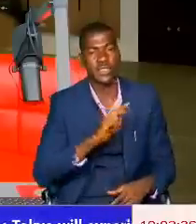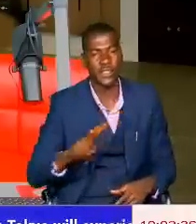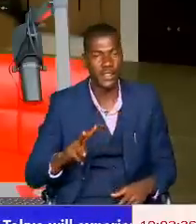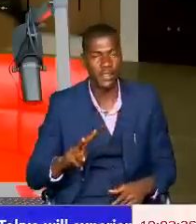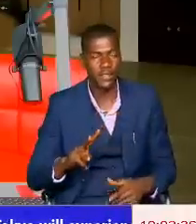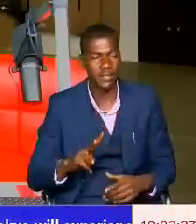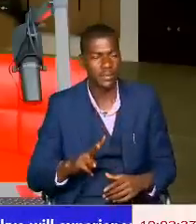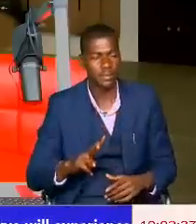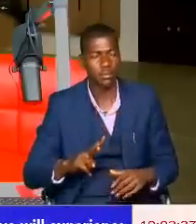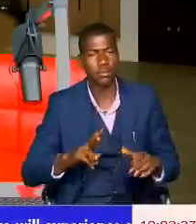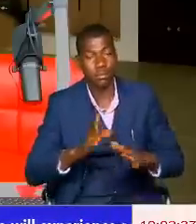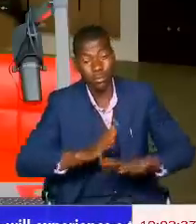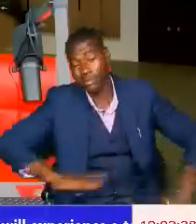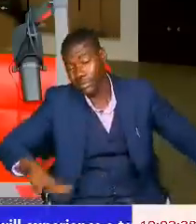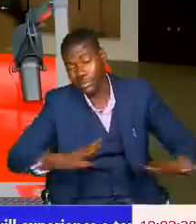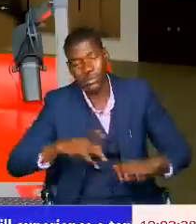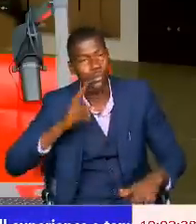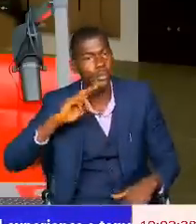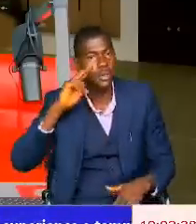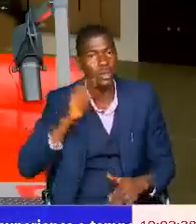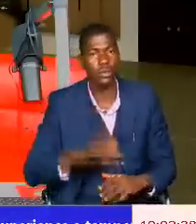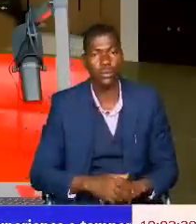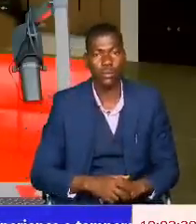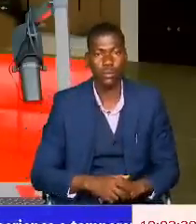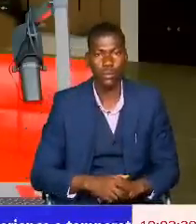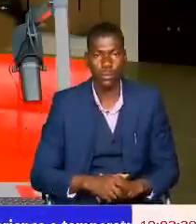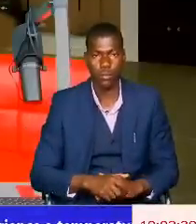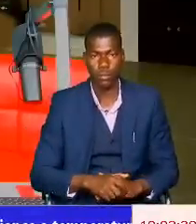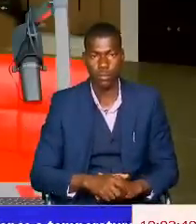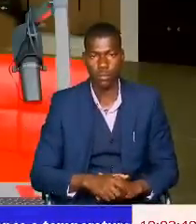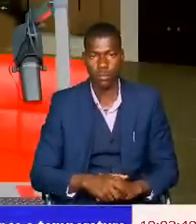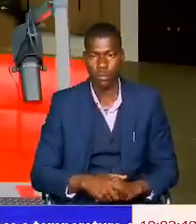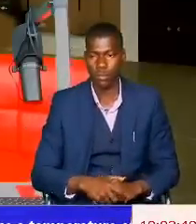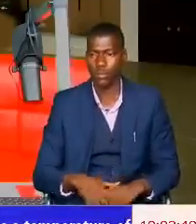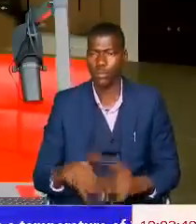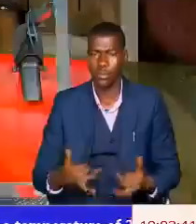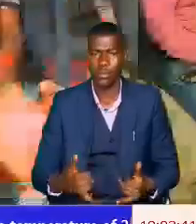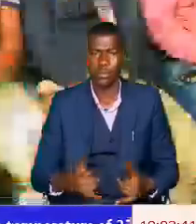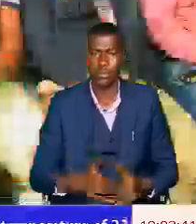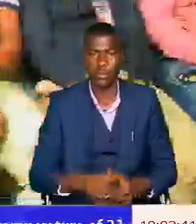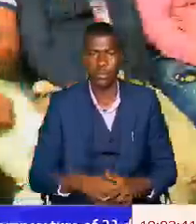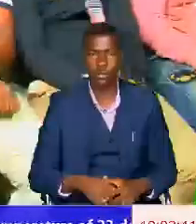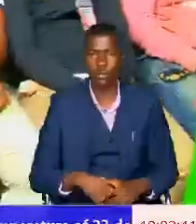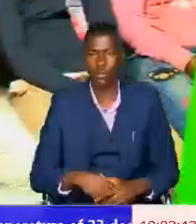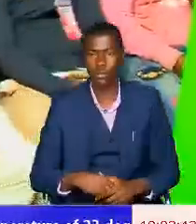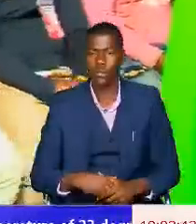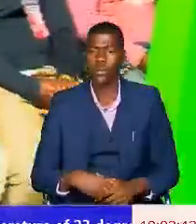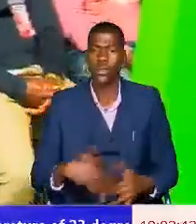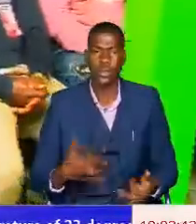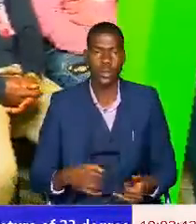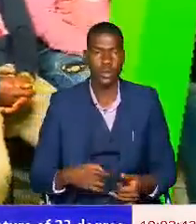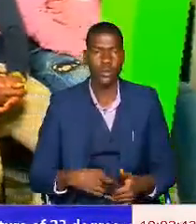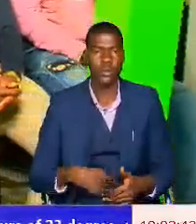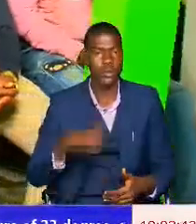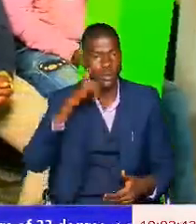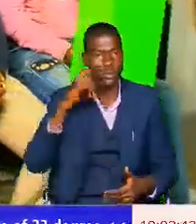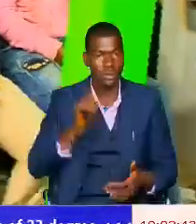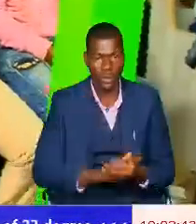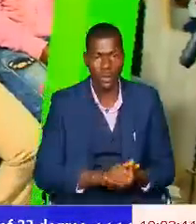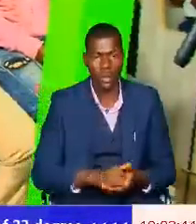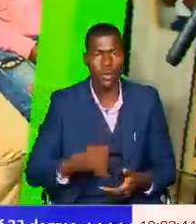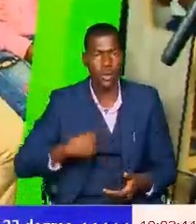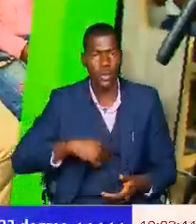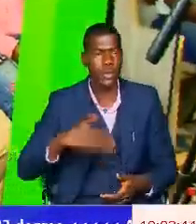is enough to build one station. 1 month, one station. 1 year, 12 stations. And we go to